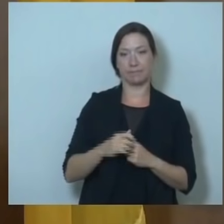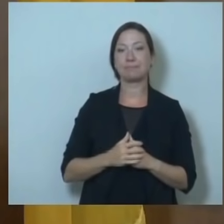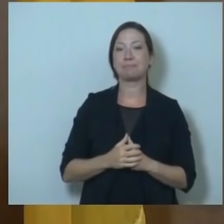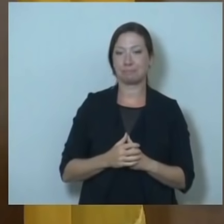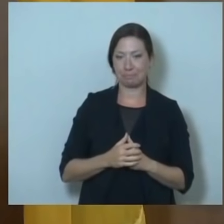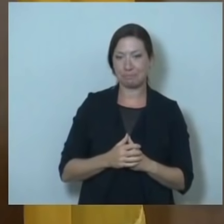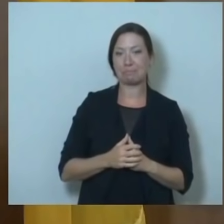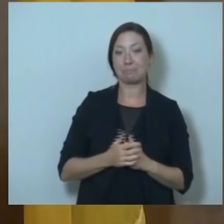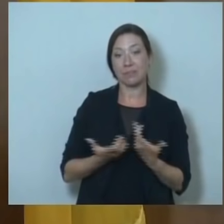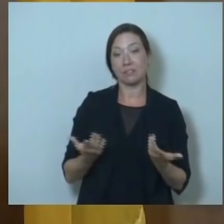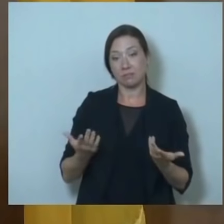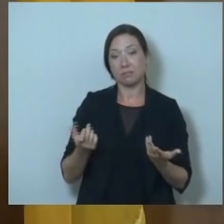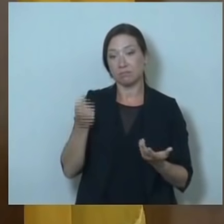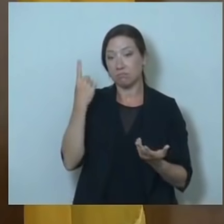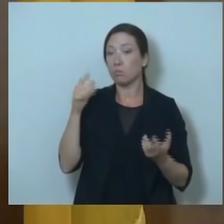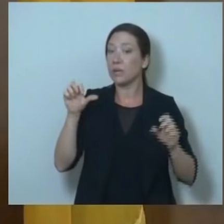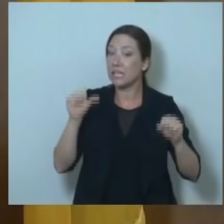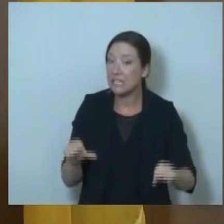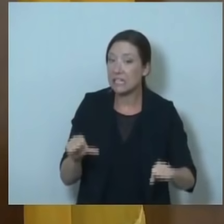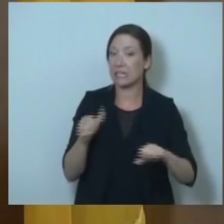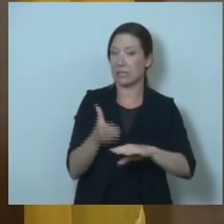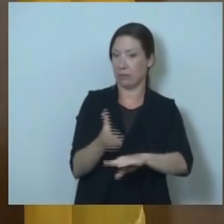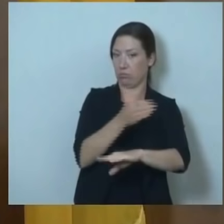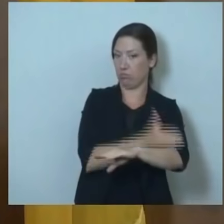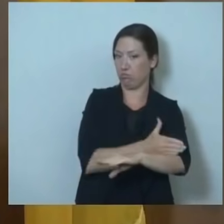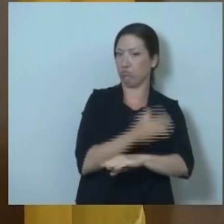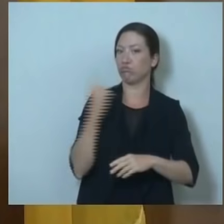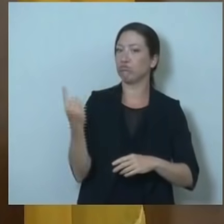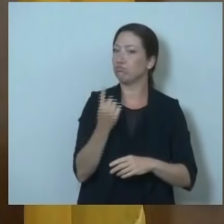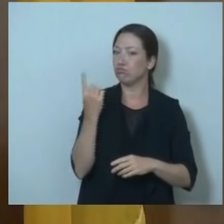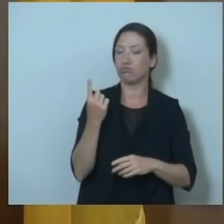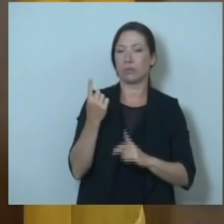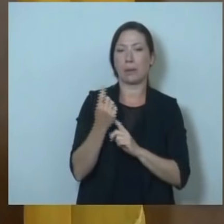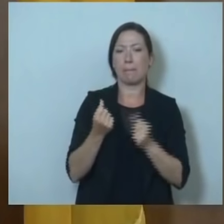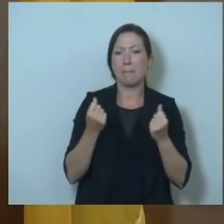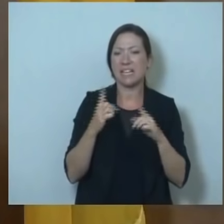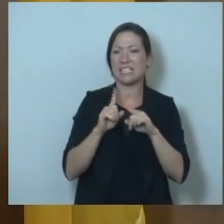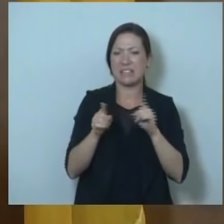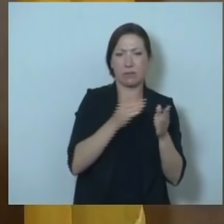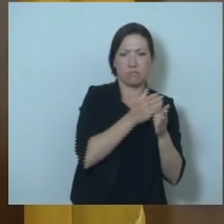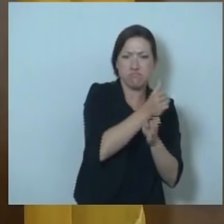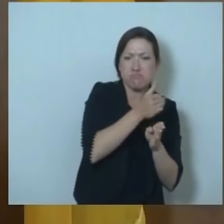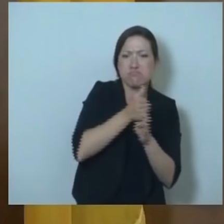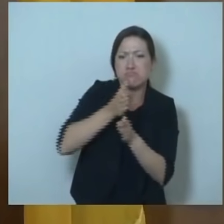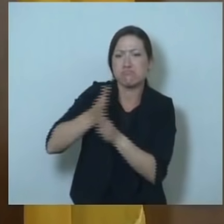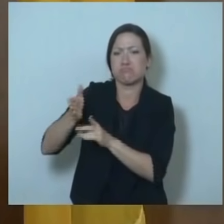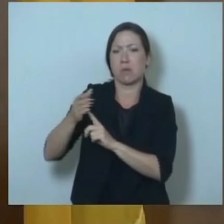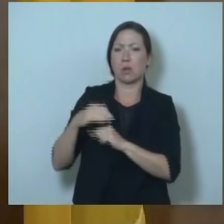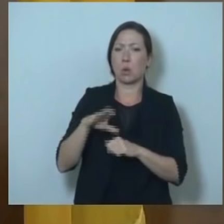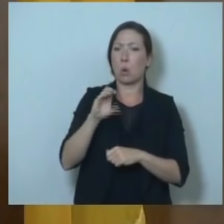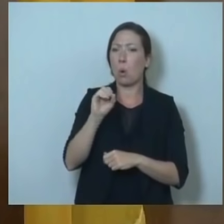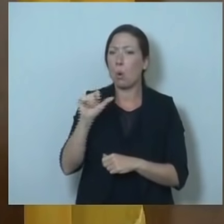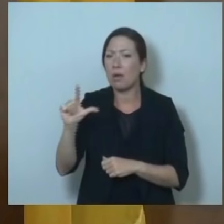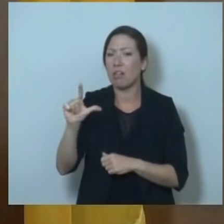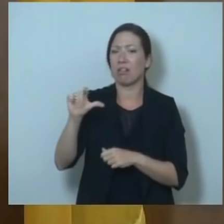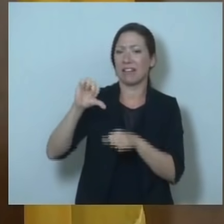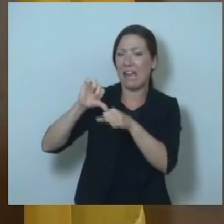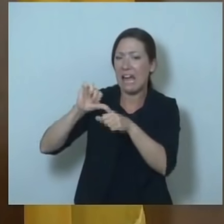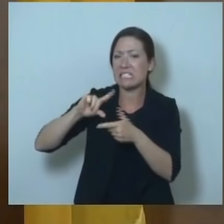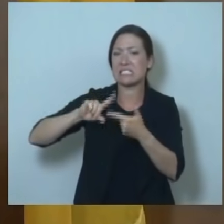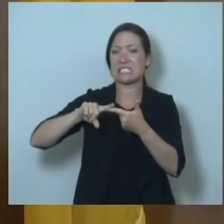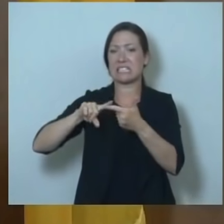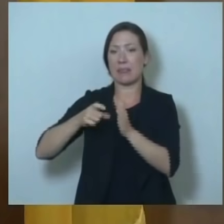do better in terms of all of it. A lot of these industries, oil and gas, the mine that you reference in